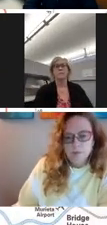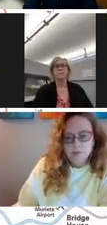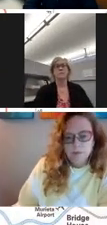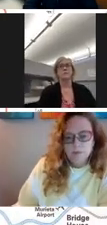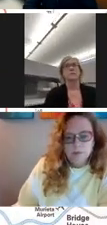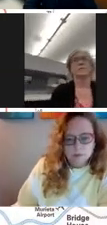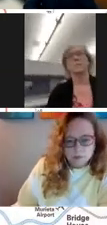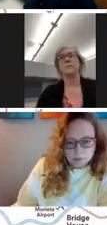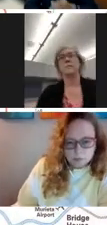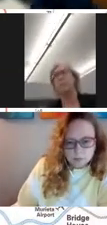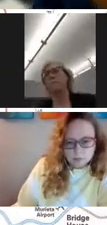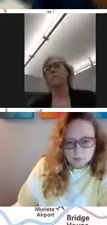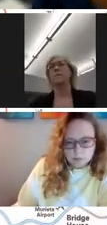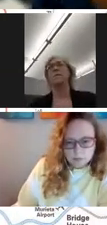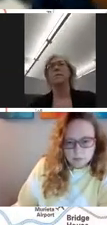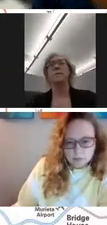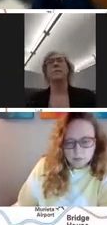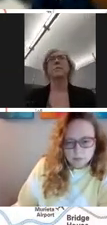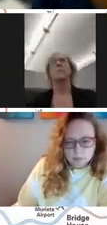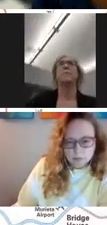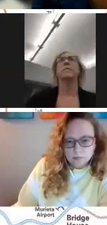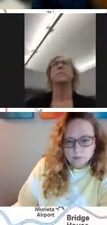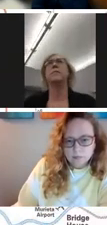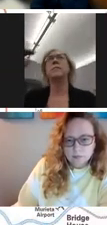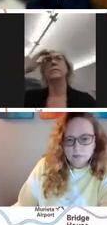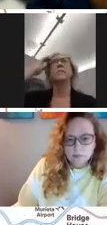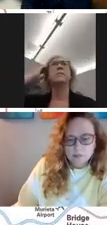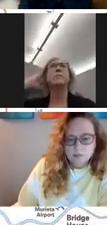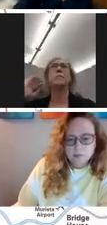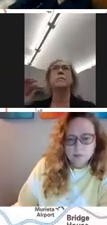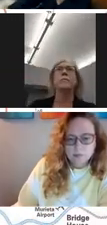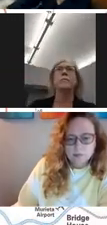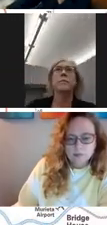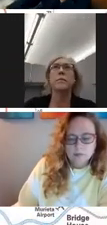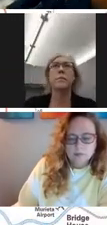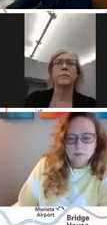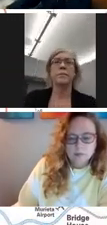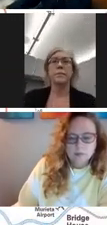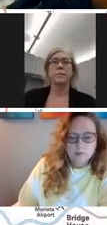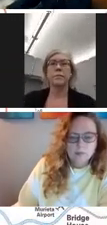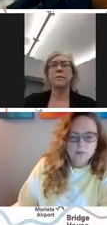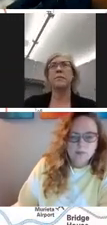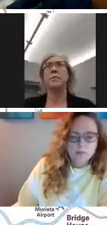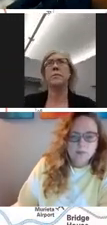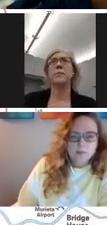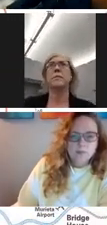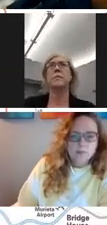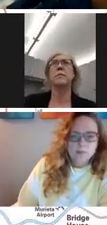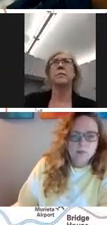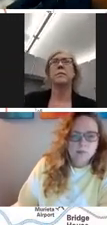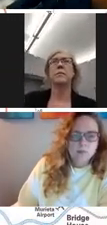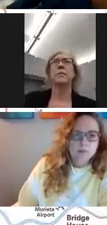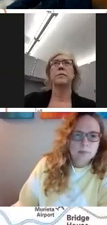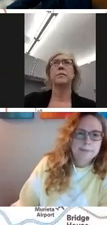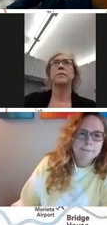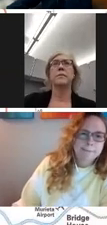mentioning, a very comprehensive assessment. So it's not just about what's your former work experience, you know, what's your financial